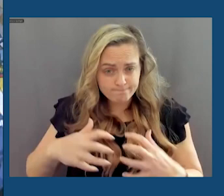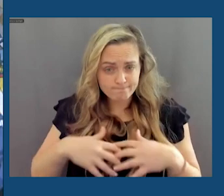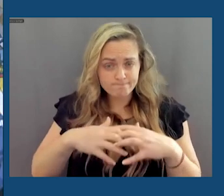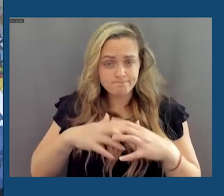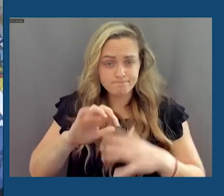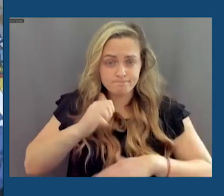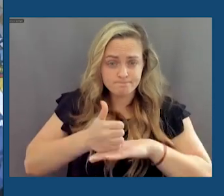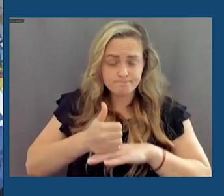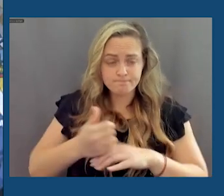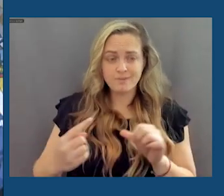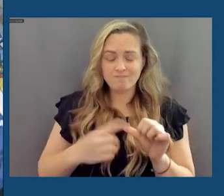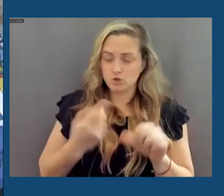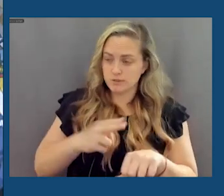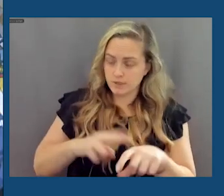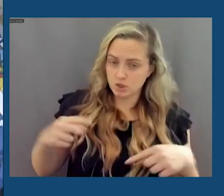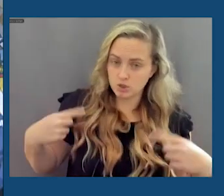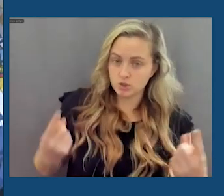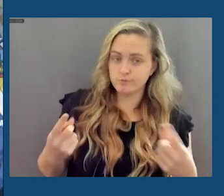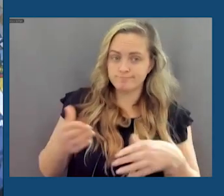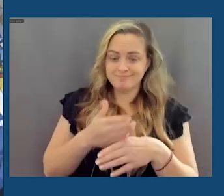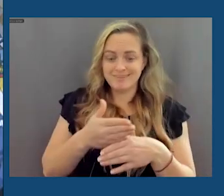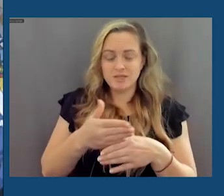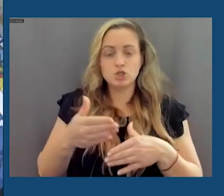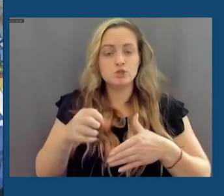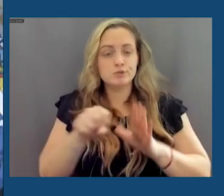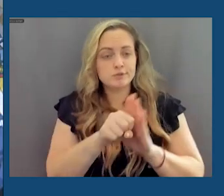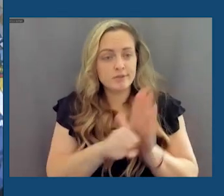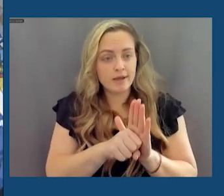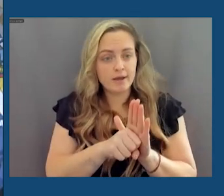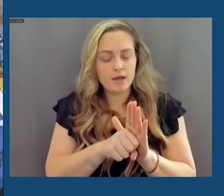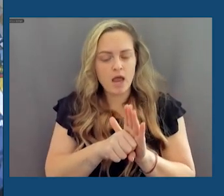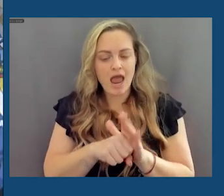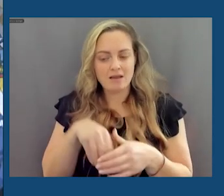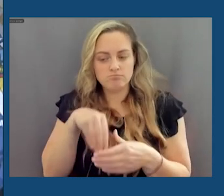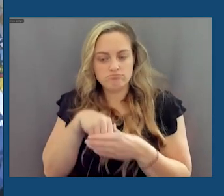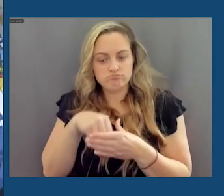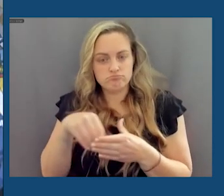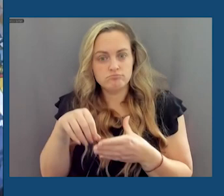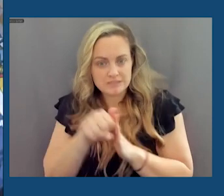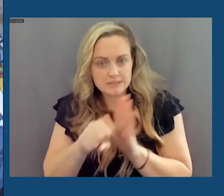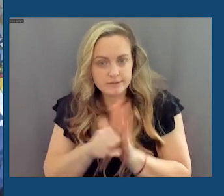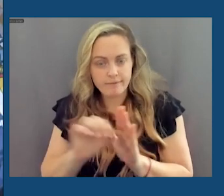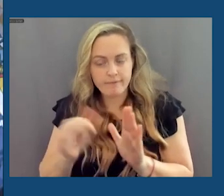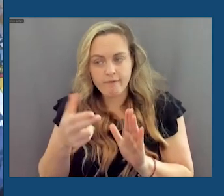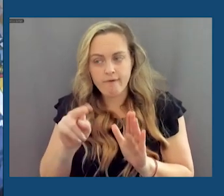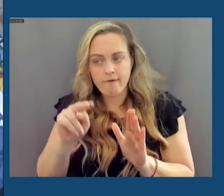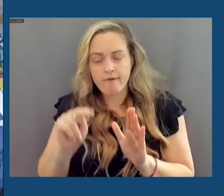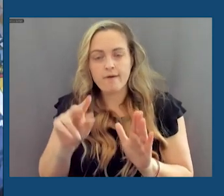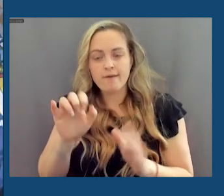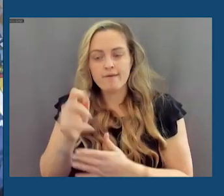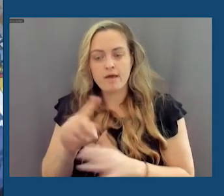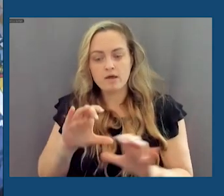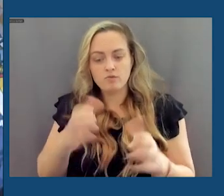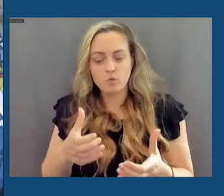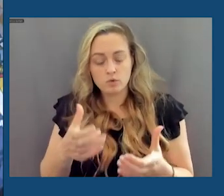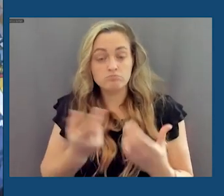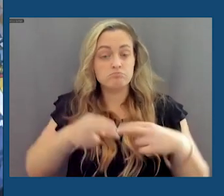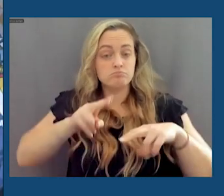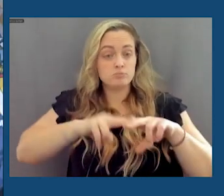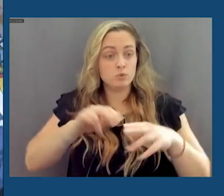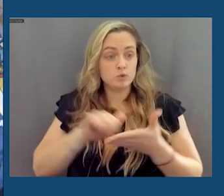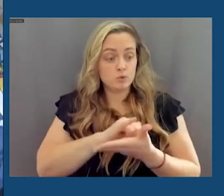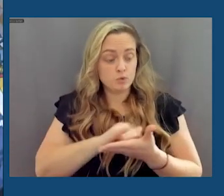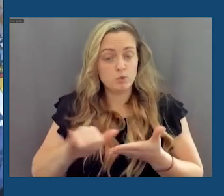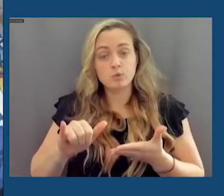first in the nation interstate and intrastate gun trafficking task force. Since then, the governor has increased the New York State Police